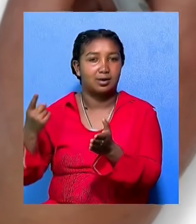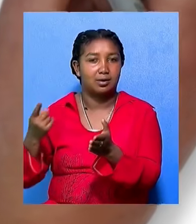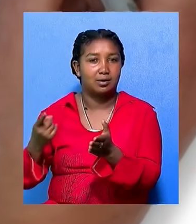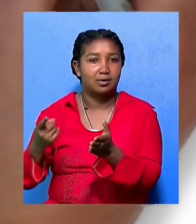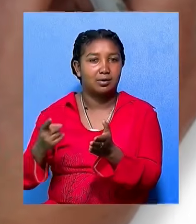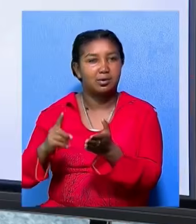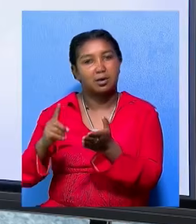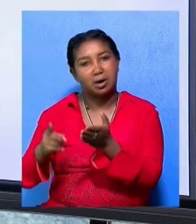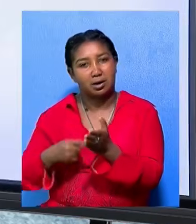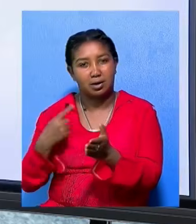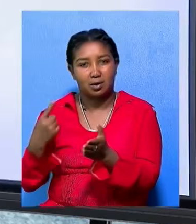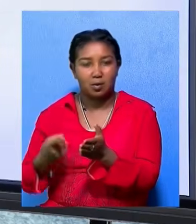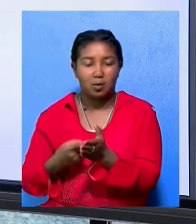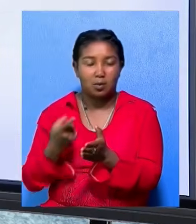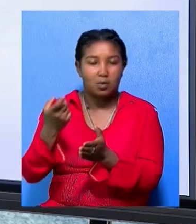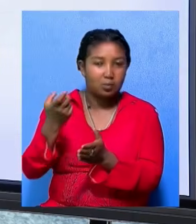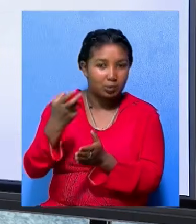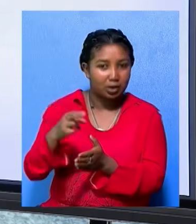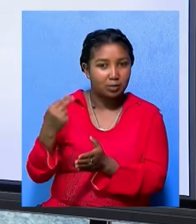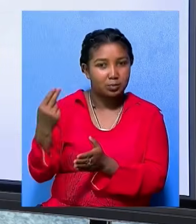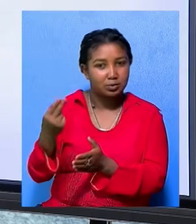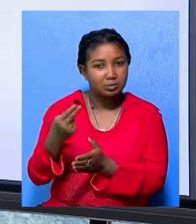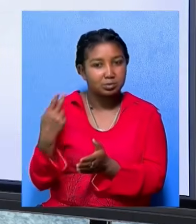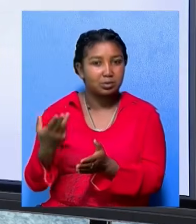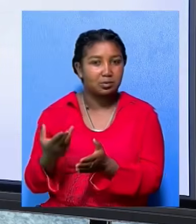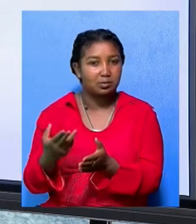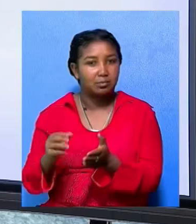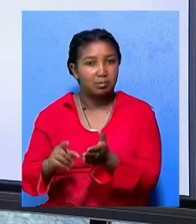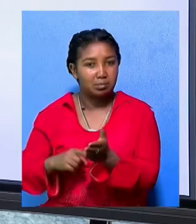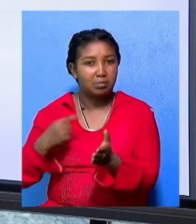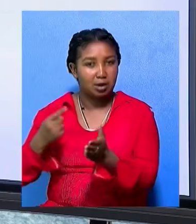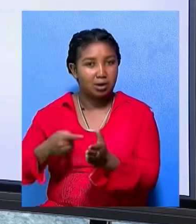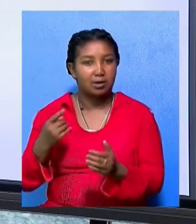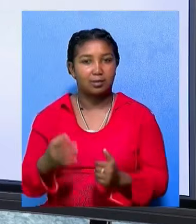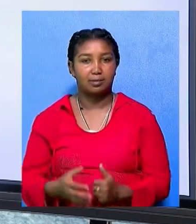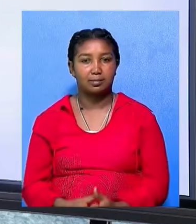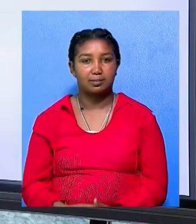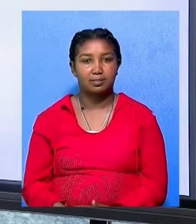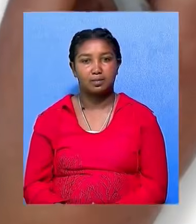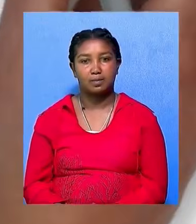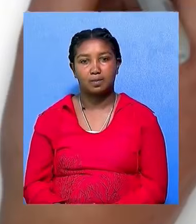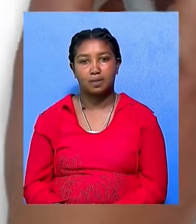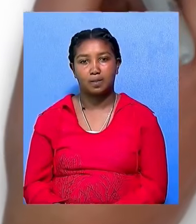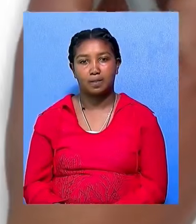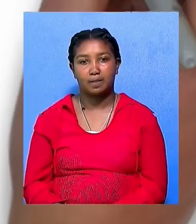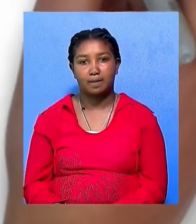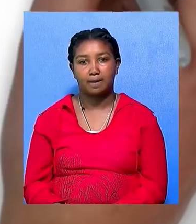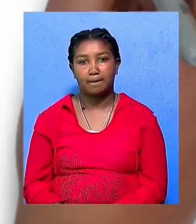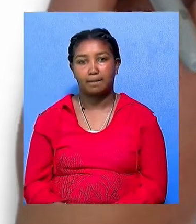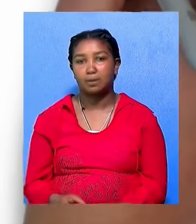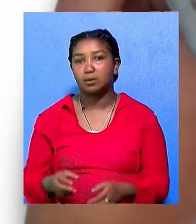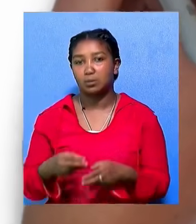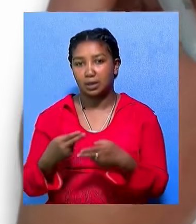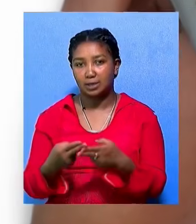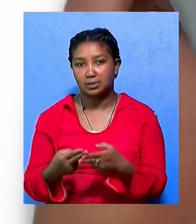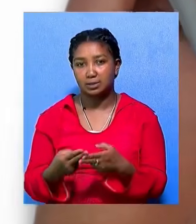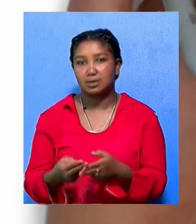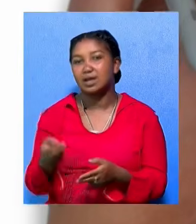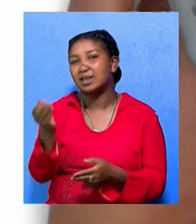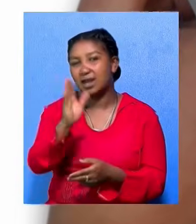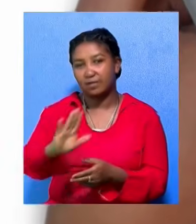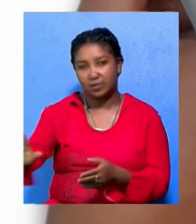seldom can be used interchangeably because they have very slight difference. And then we can say